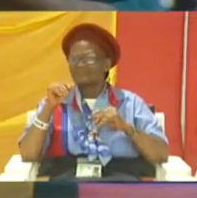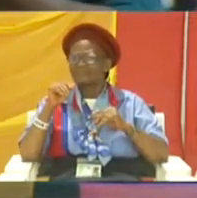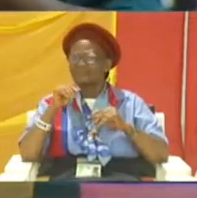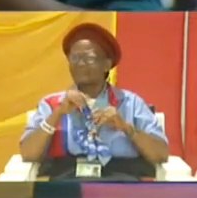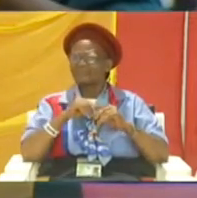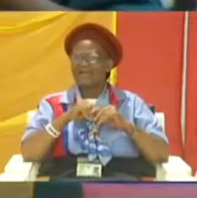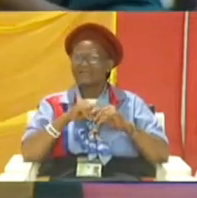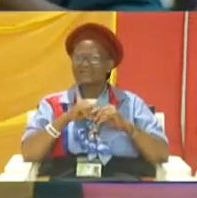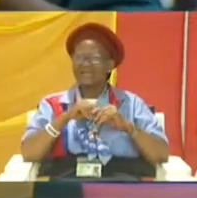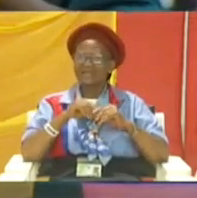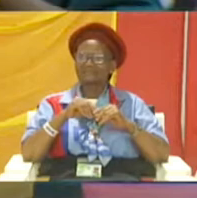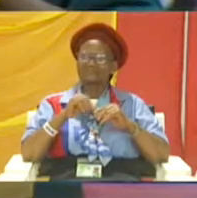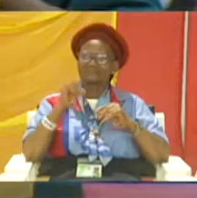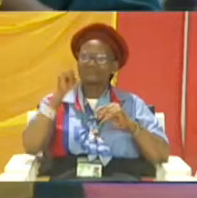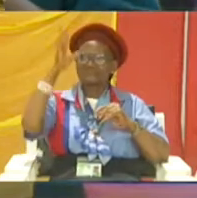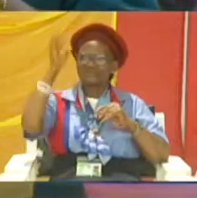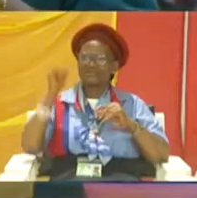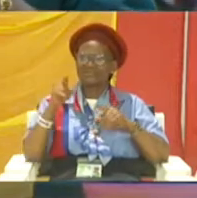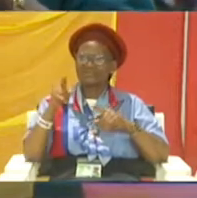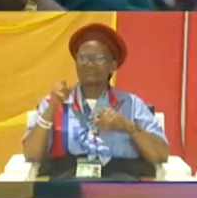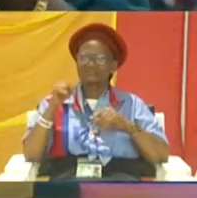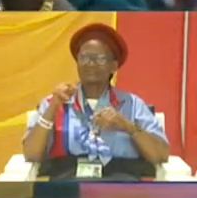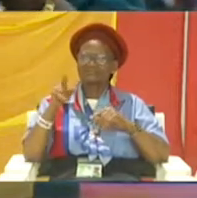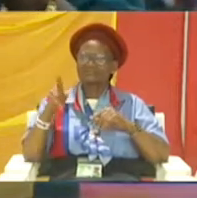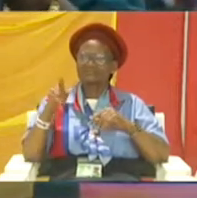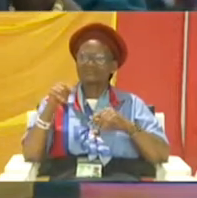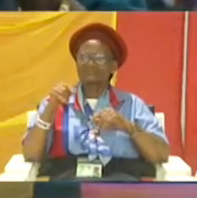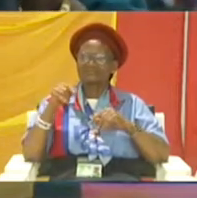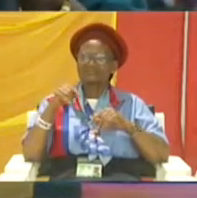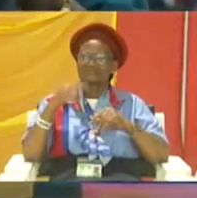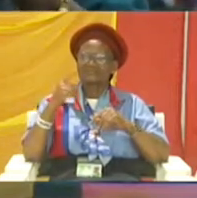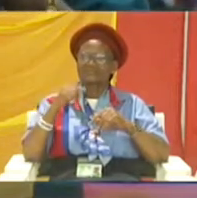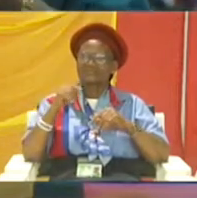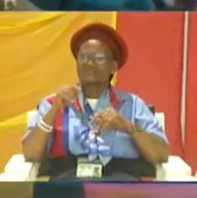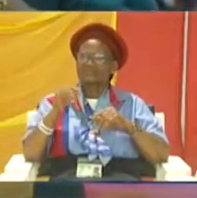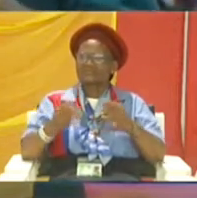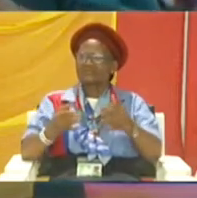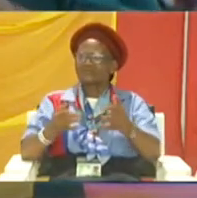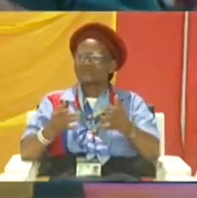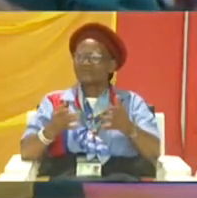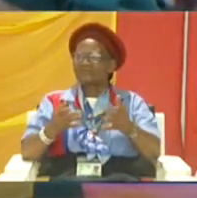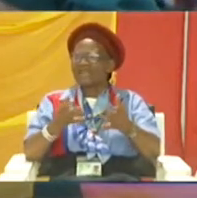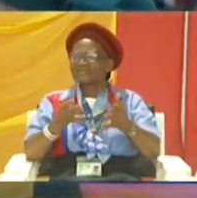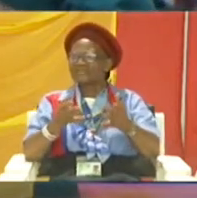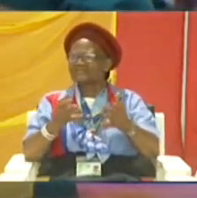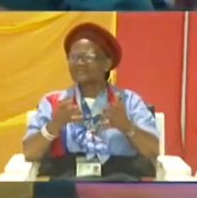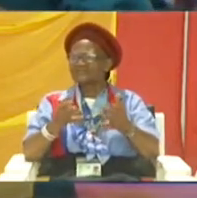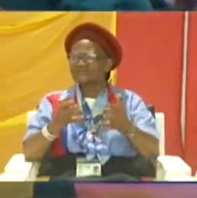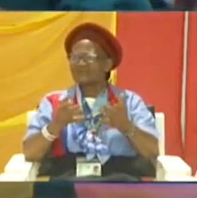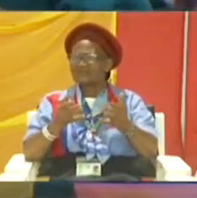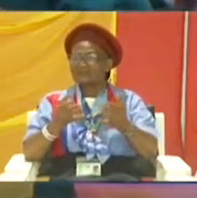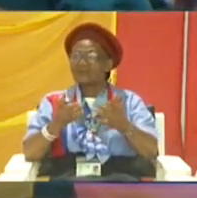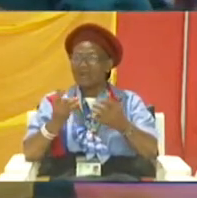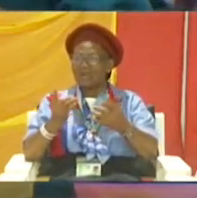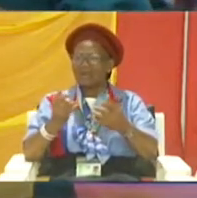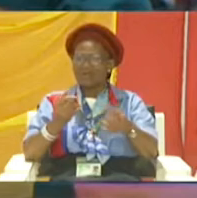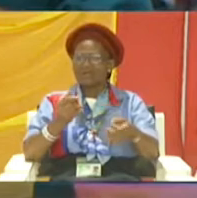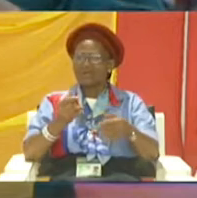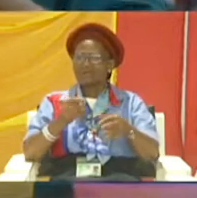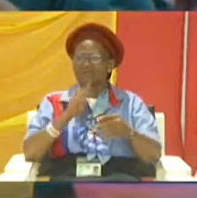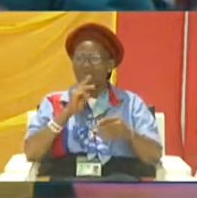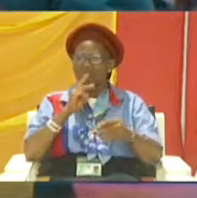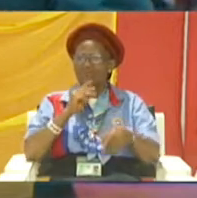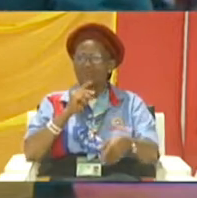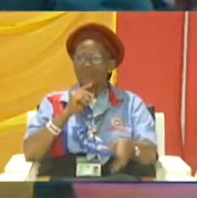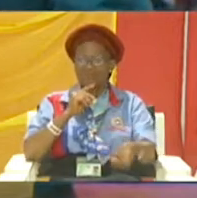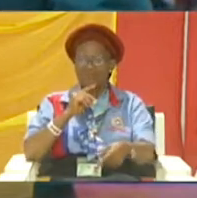And suddenly, lojiji, he said, "Ah, wait a minute, what am I doing here? O wi pe ejo ki mo se ni.